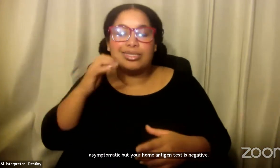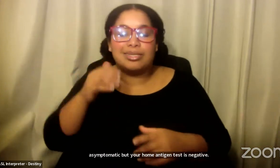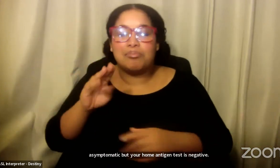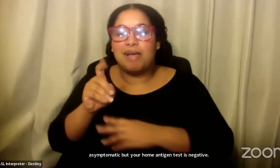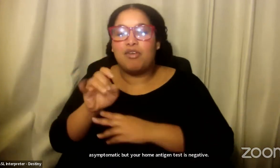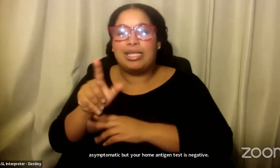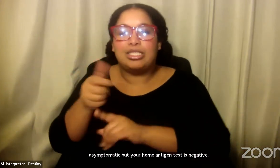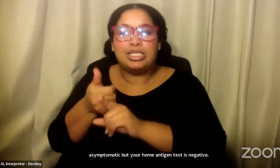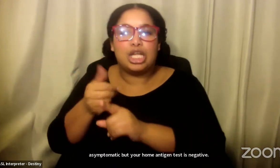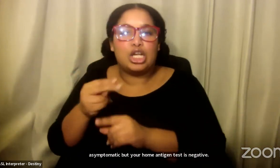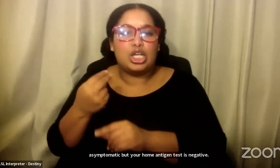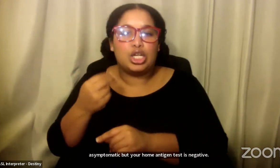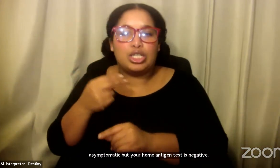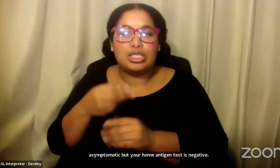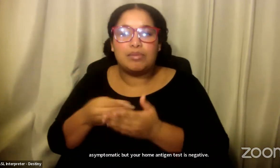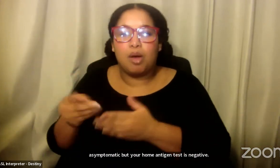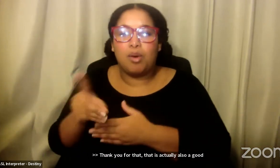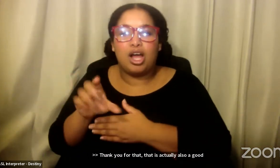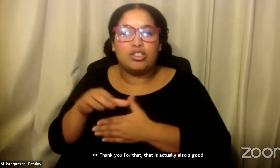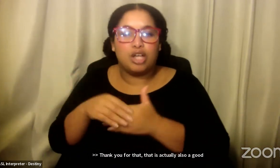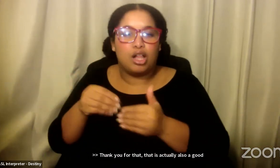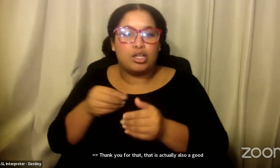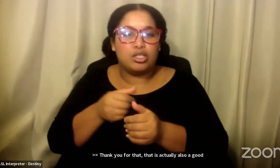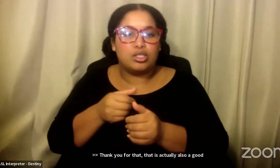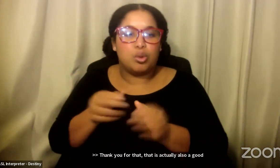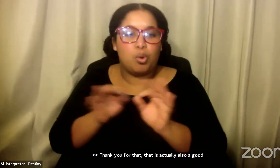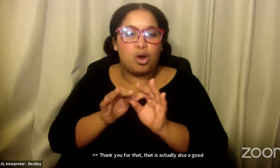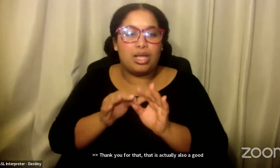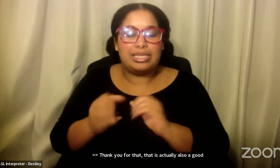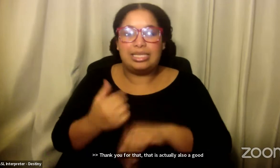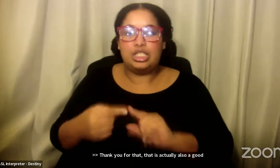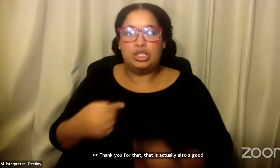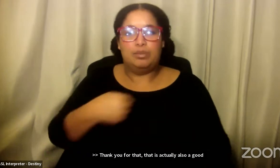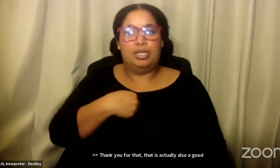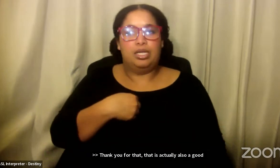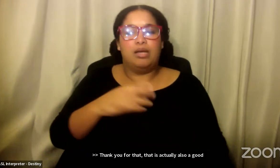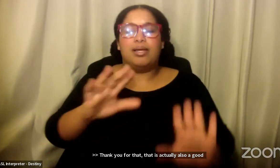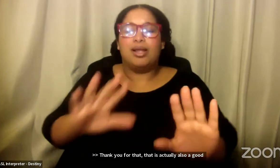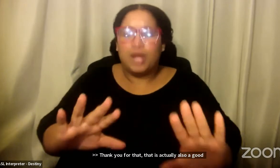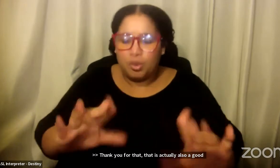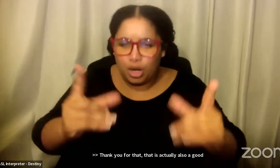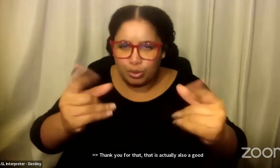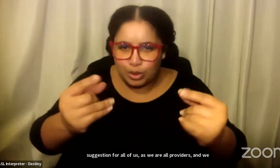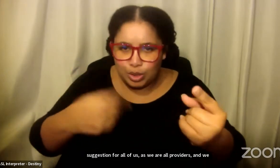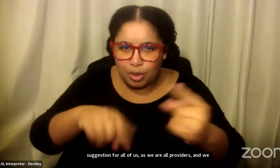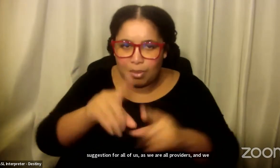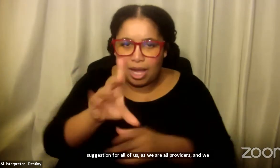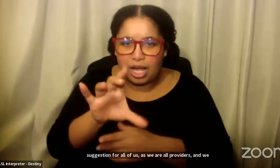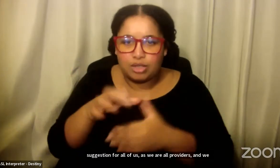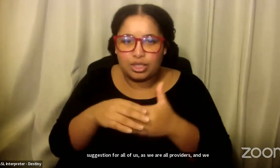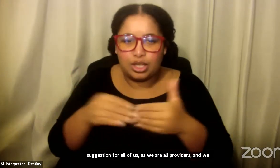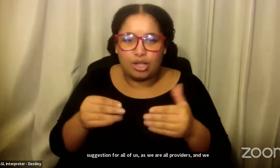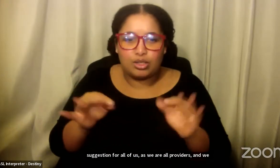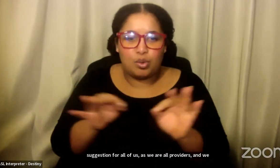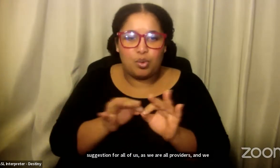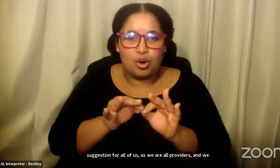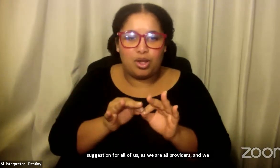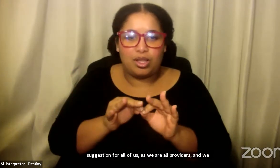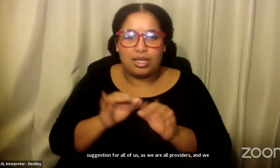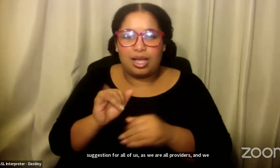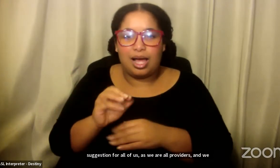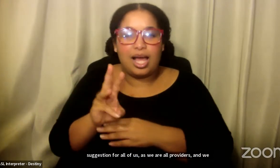she's like went out and bought $100 worth of that stuff and is sending it to me. But, you know, really, what are we going to do when my $100 worth of